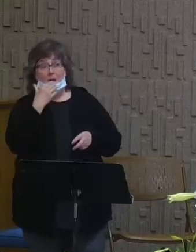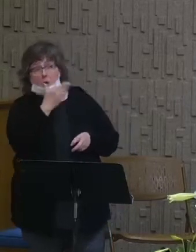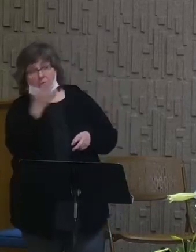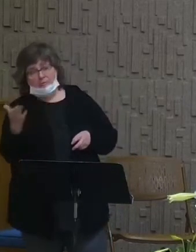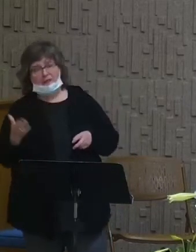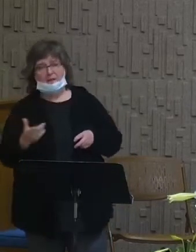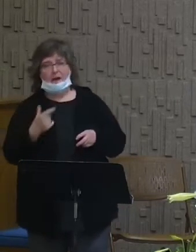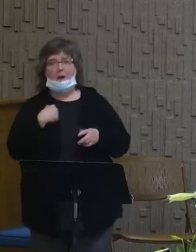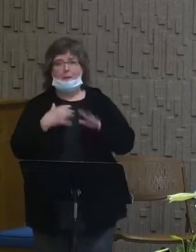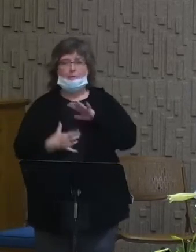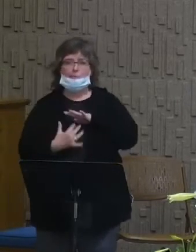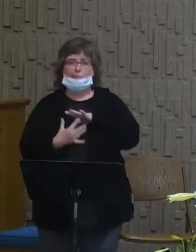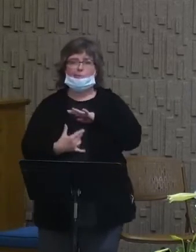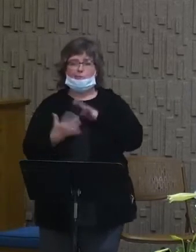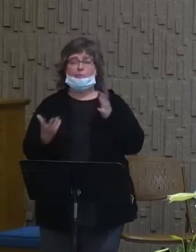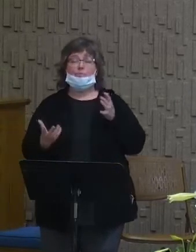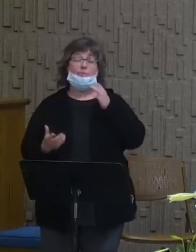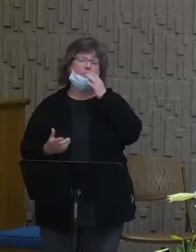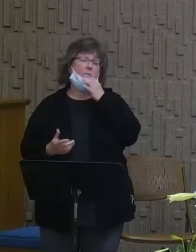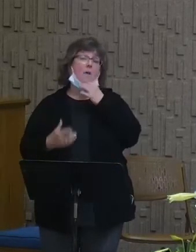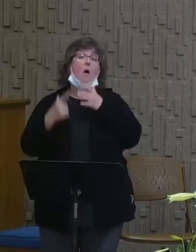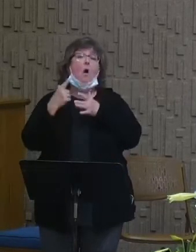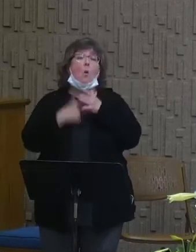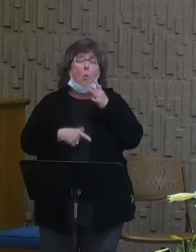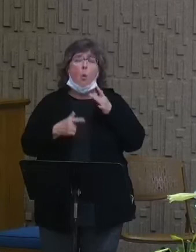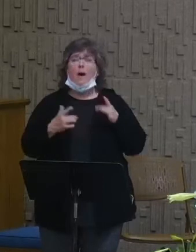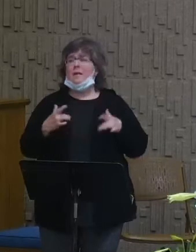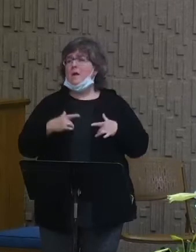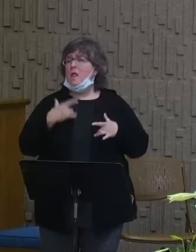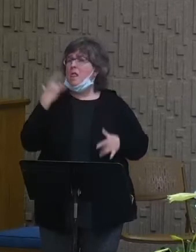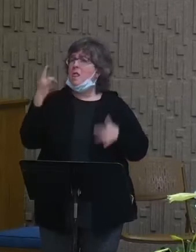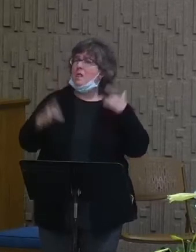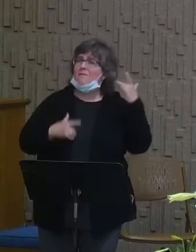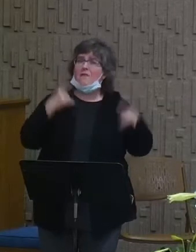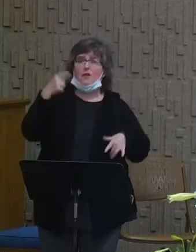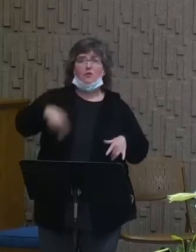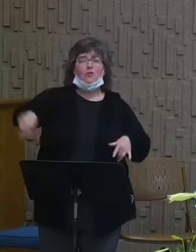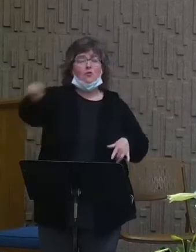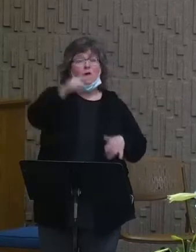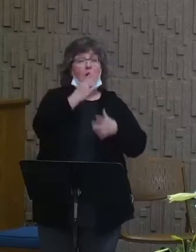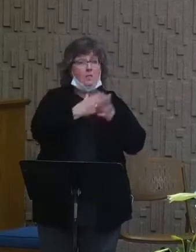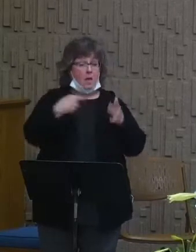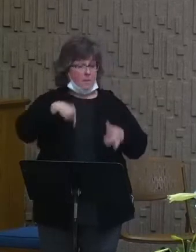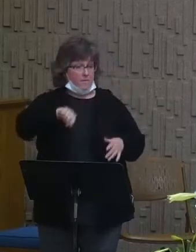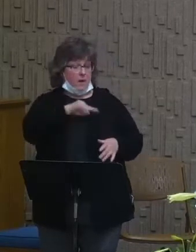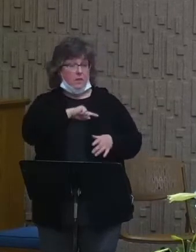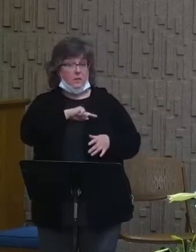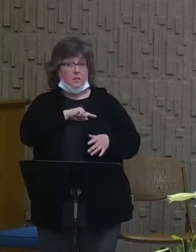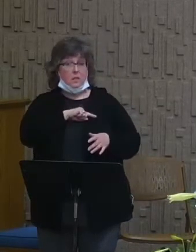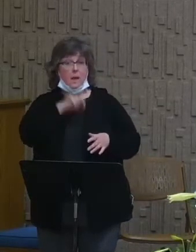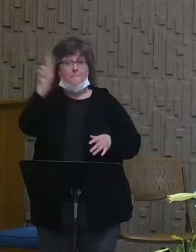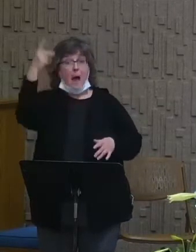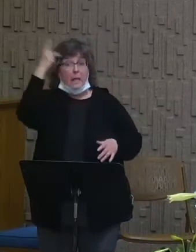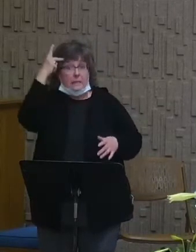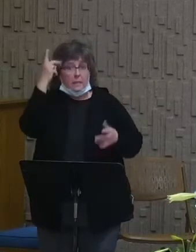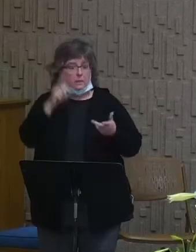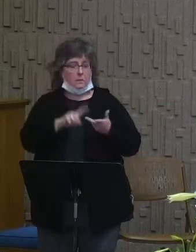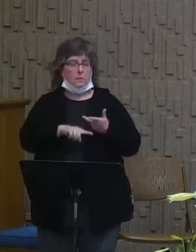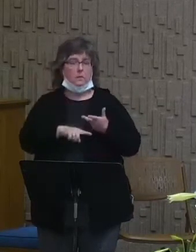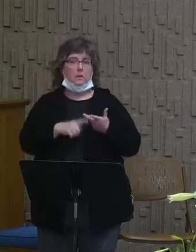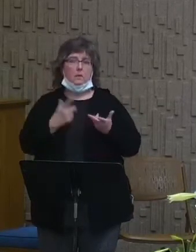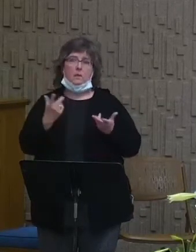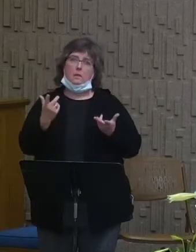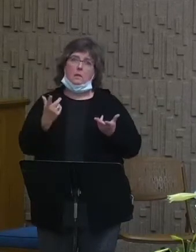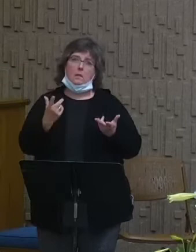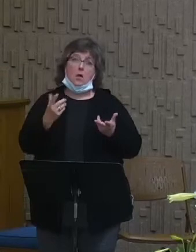thing. Well, what fires you up? For some of us, it may be politics,